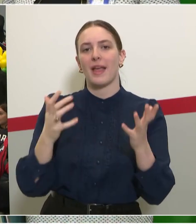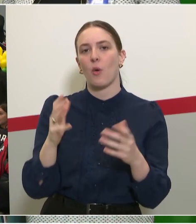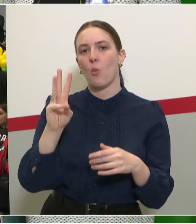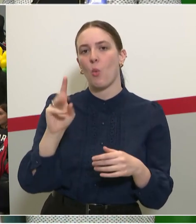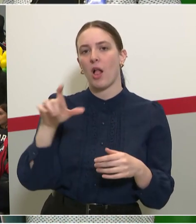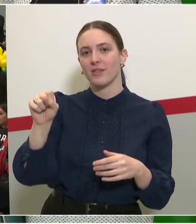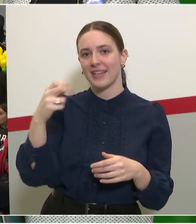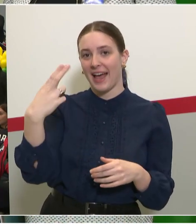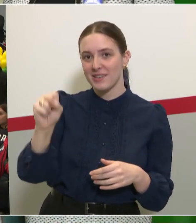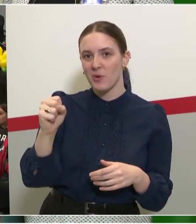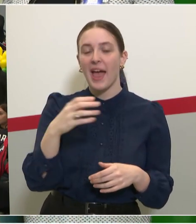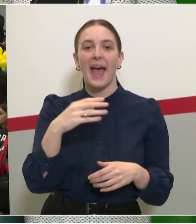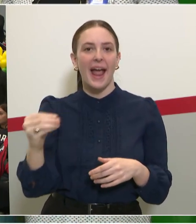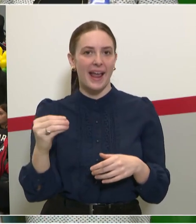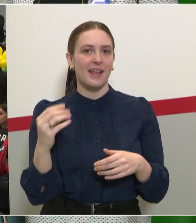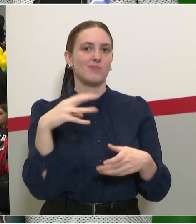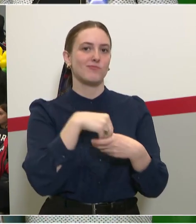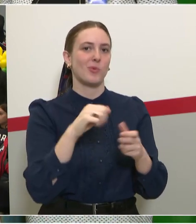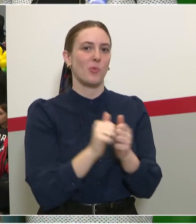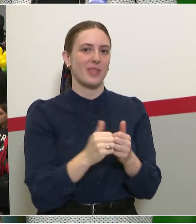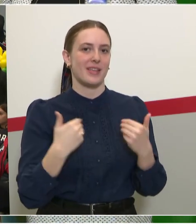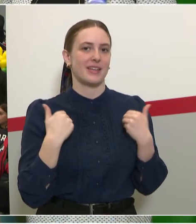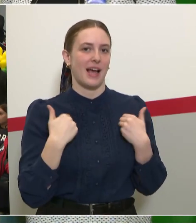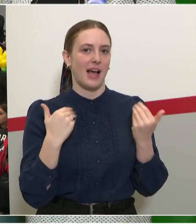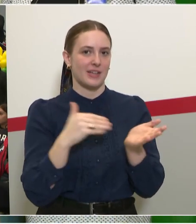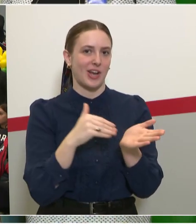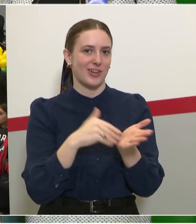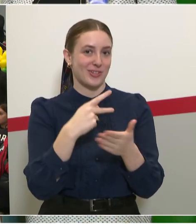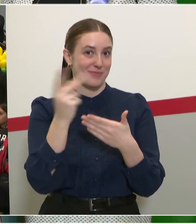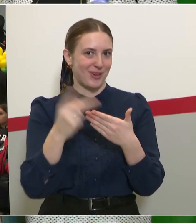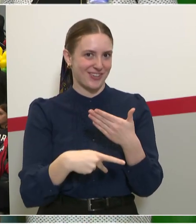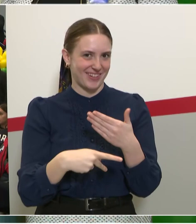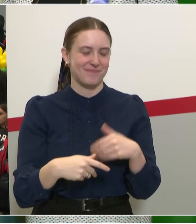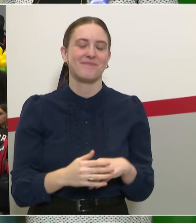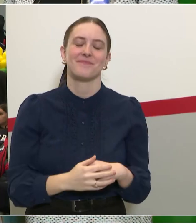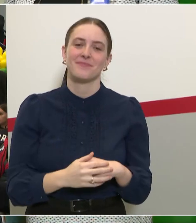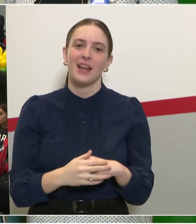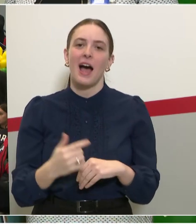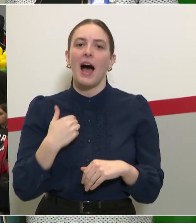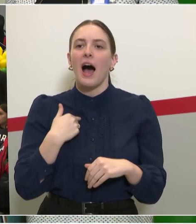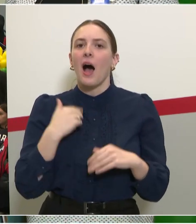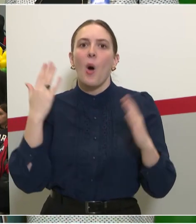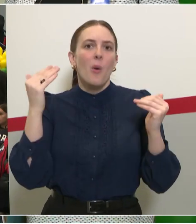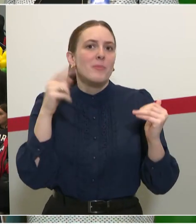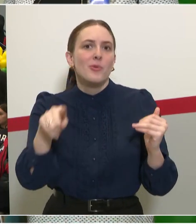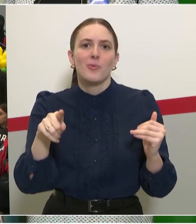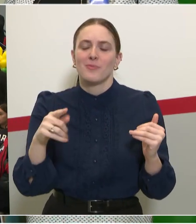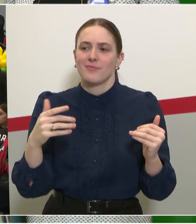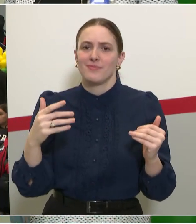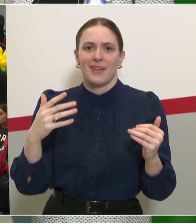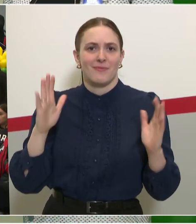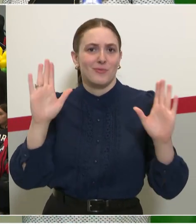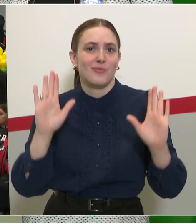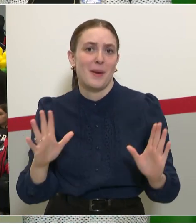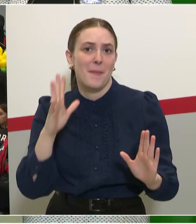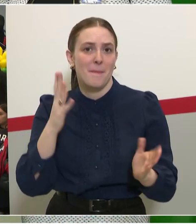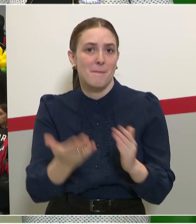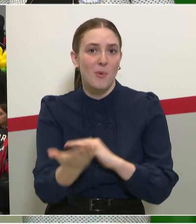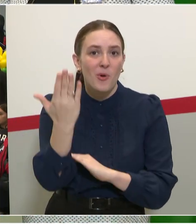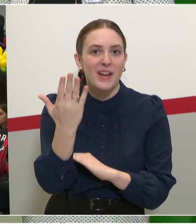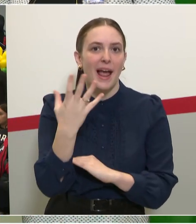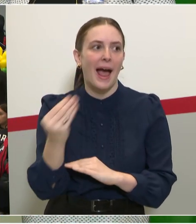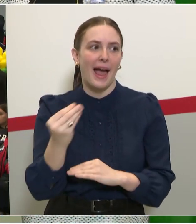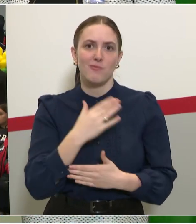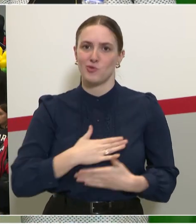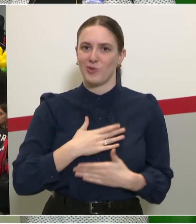Young Doctors Project. I hope everyone's having a wonderful day, a wonderful morning, and enjoyed that gift of snow